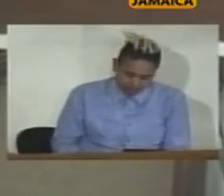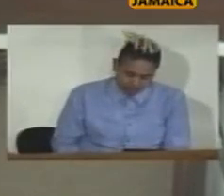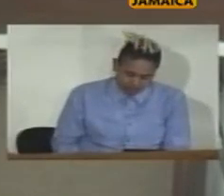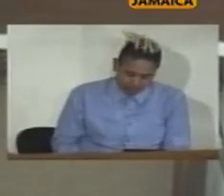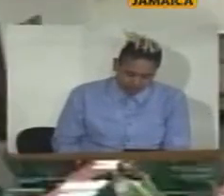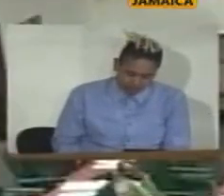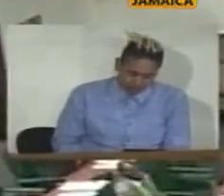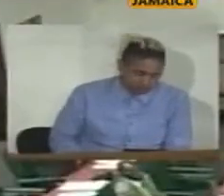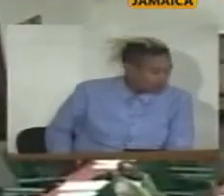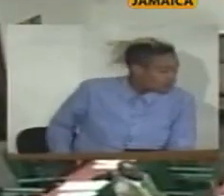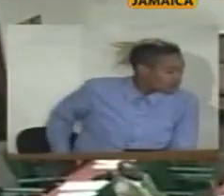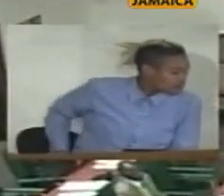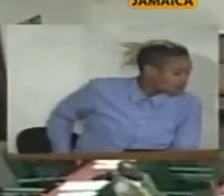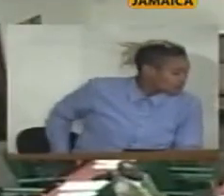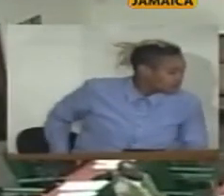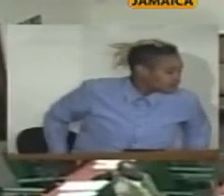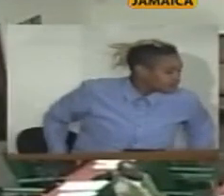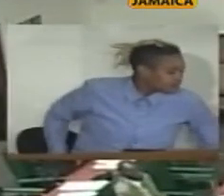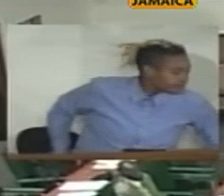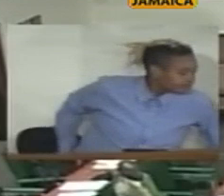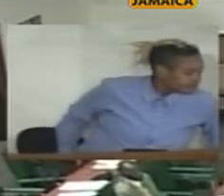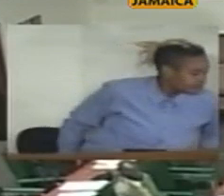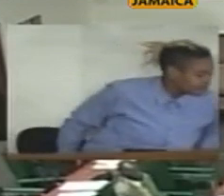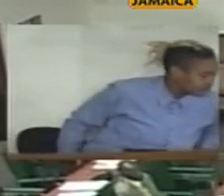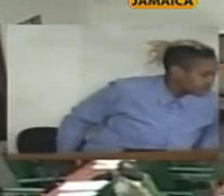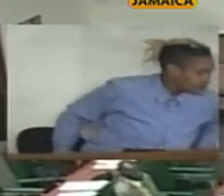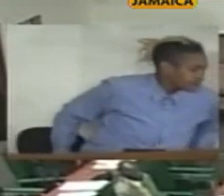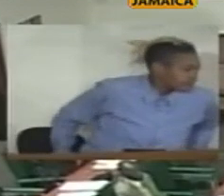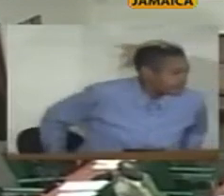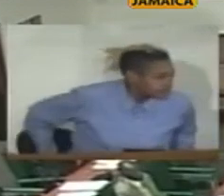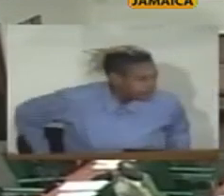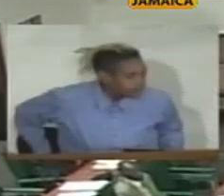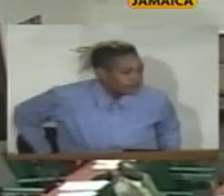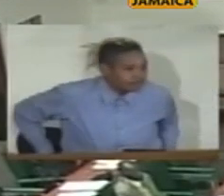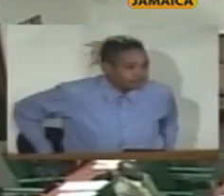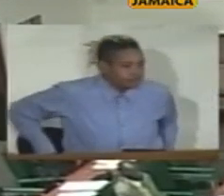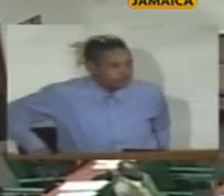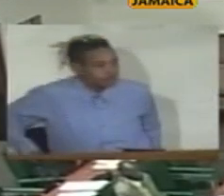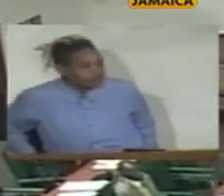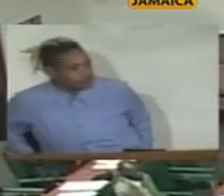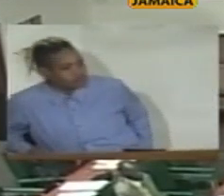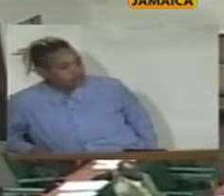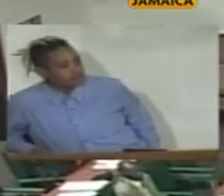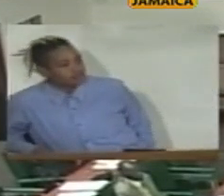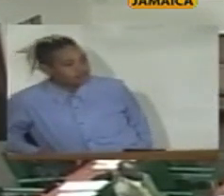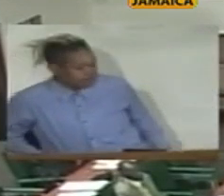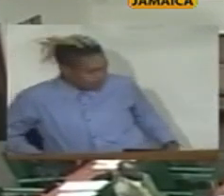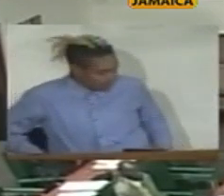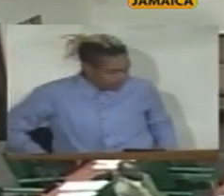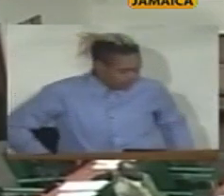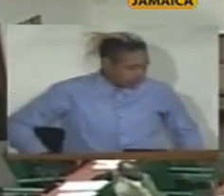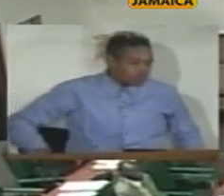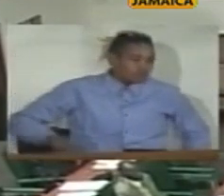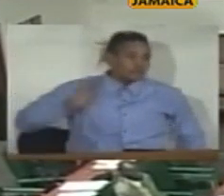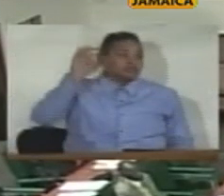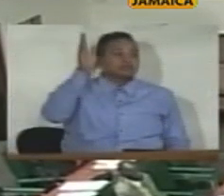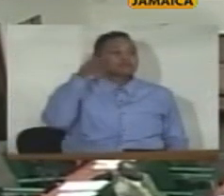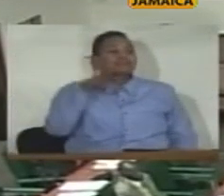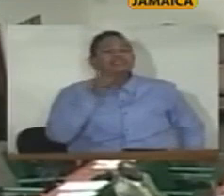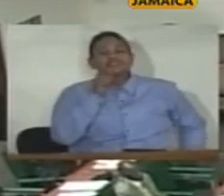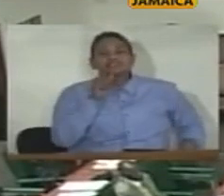Speaker. I don't want to quarrel with you this evening, because you take it as quarrel. But you have asked some